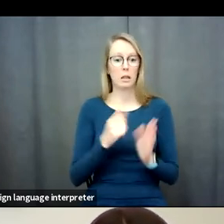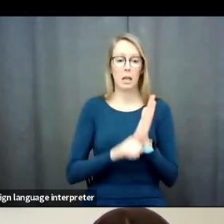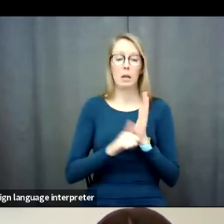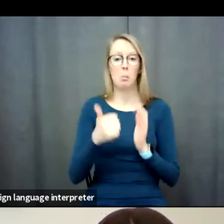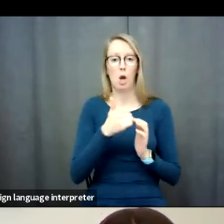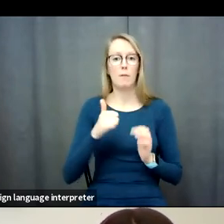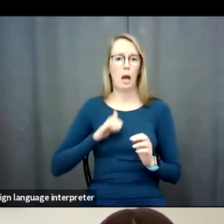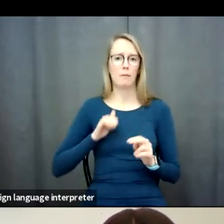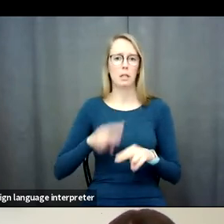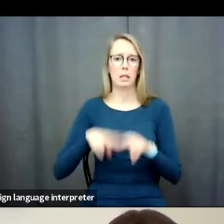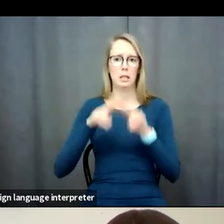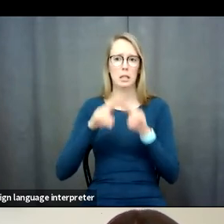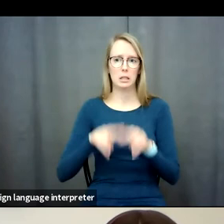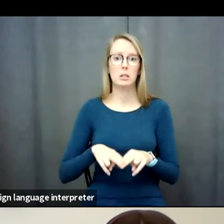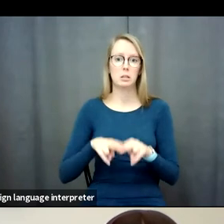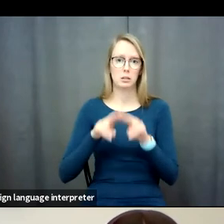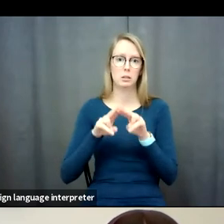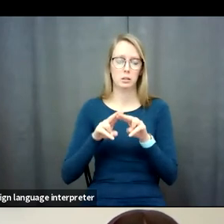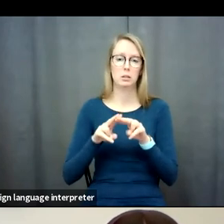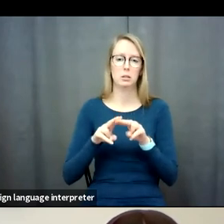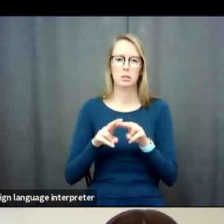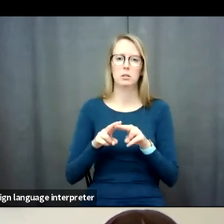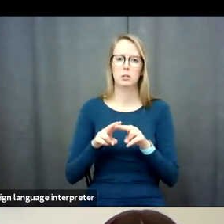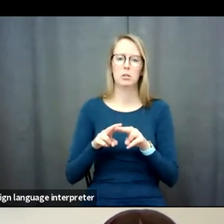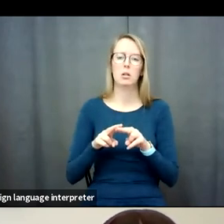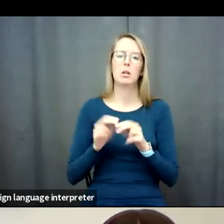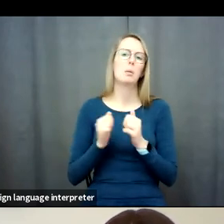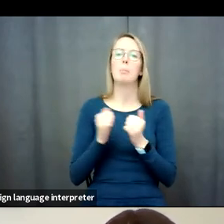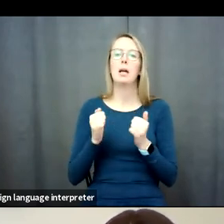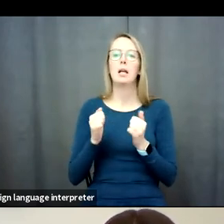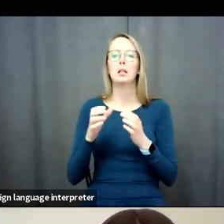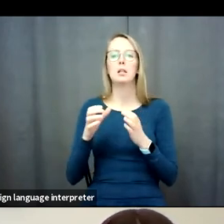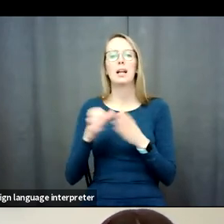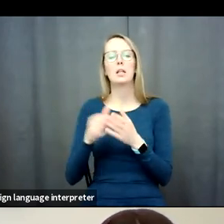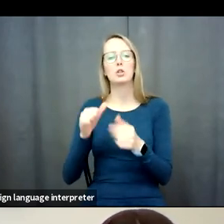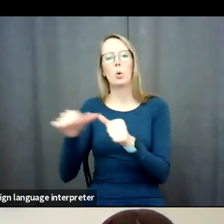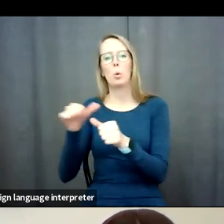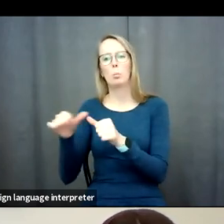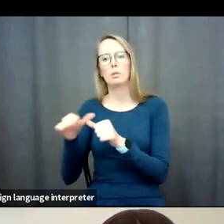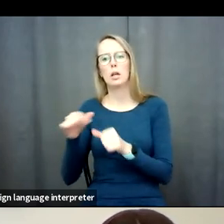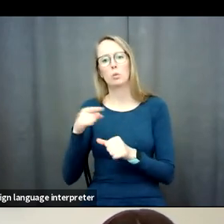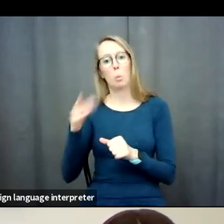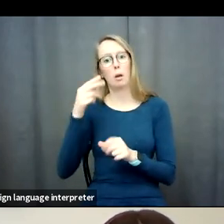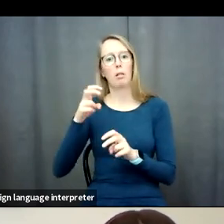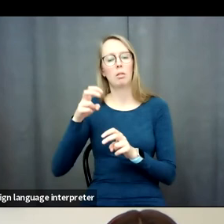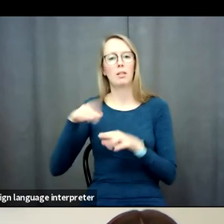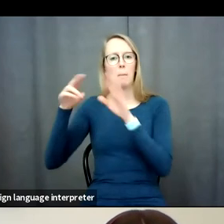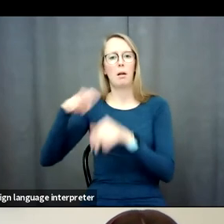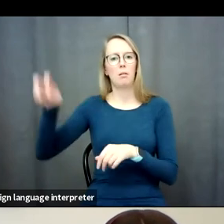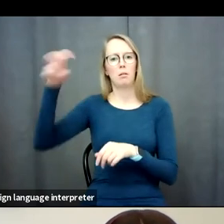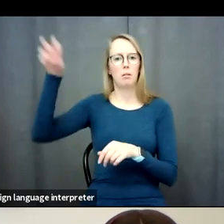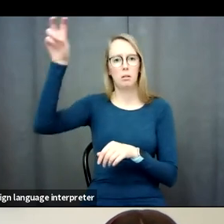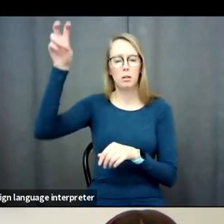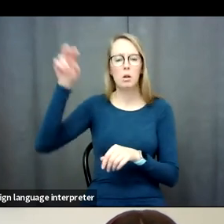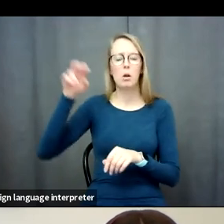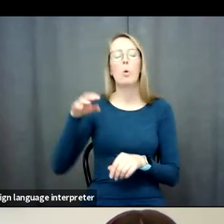elevator to move around in the school. But the classmates, they could take the stairways. Here, it would be